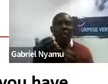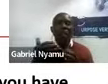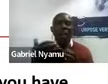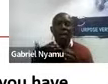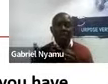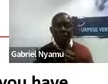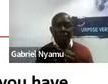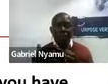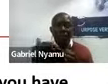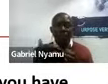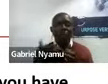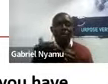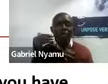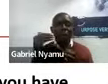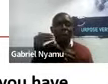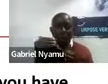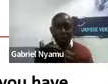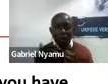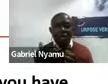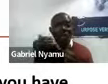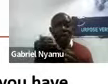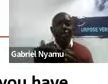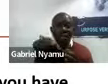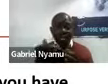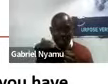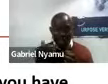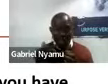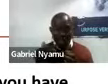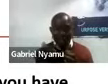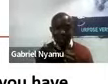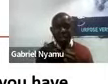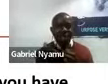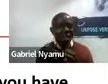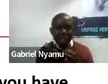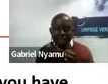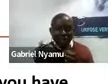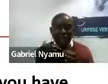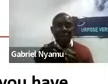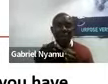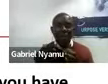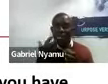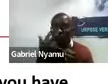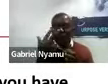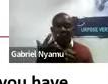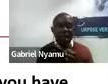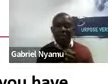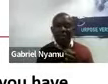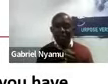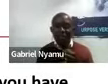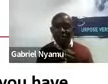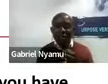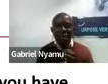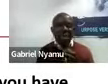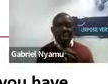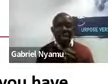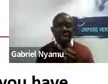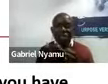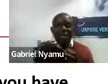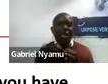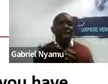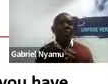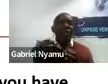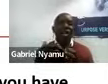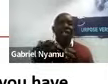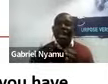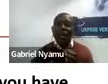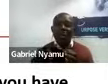kind of have a paradigm shift that from today you are a product of design. These don't just happen that you have eyes in front. These don't